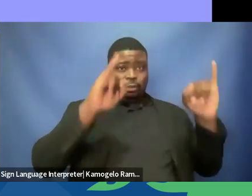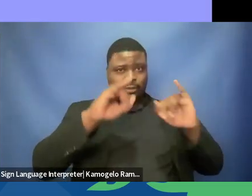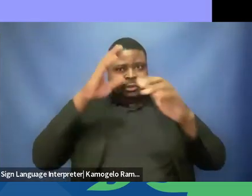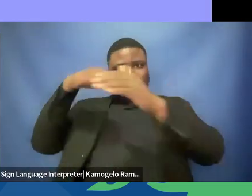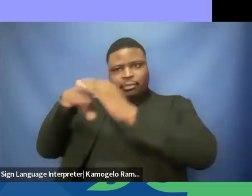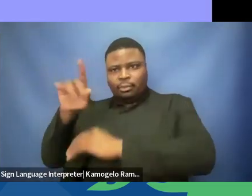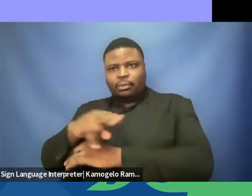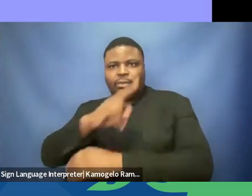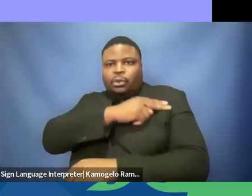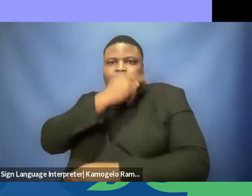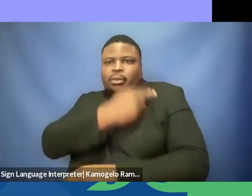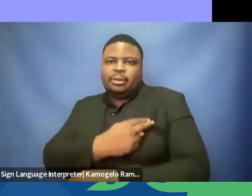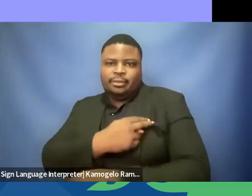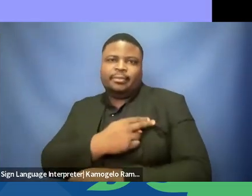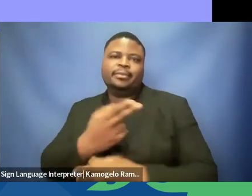County Governor